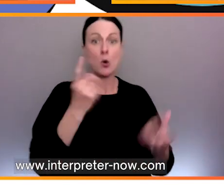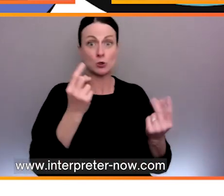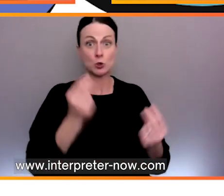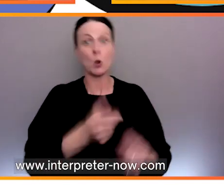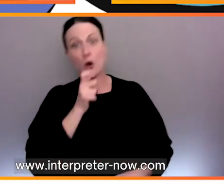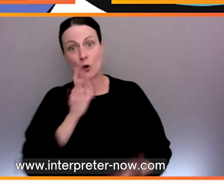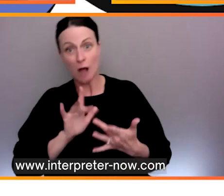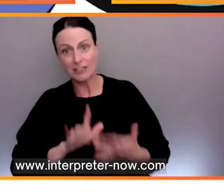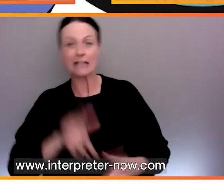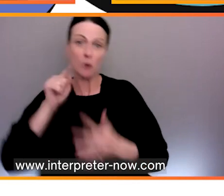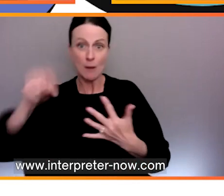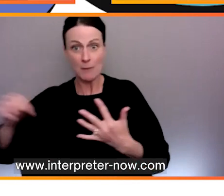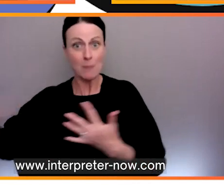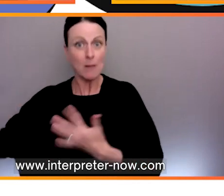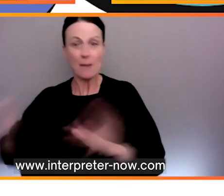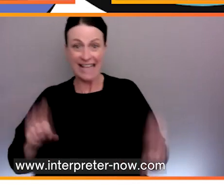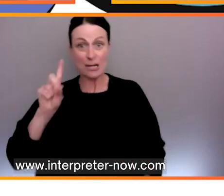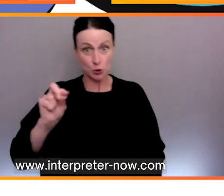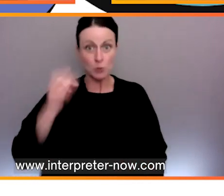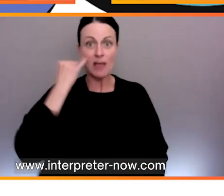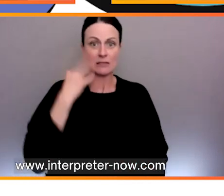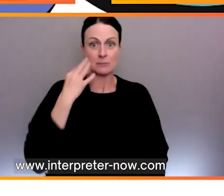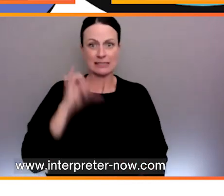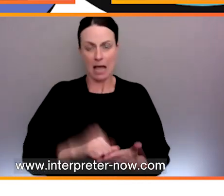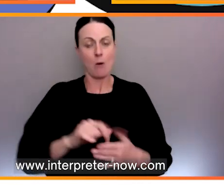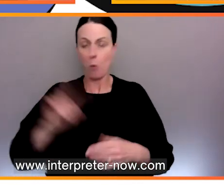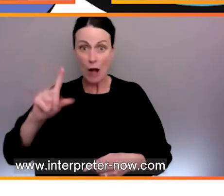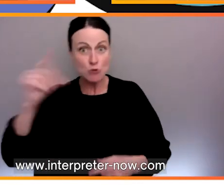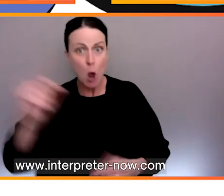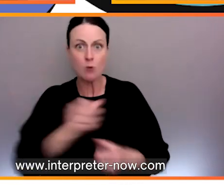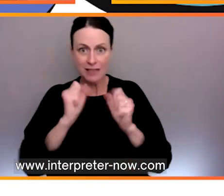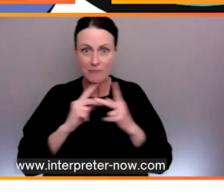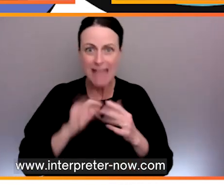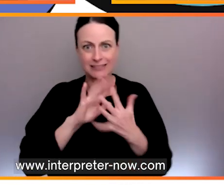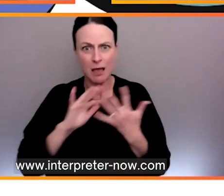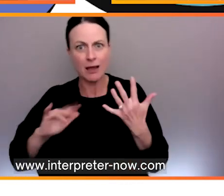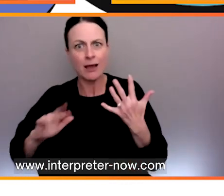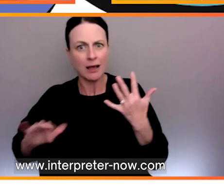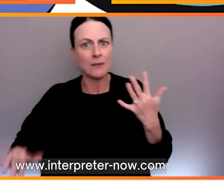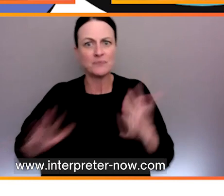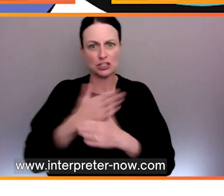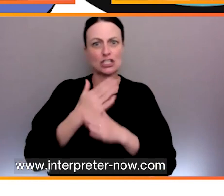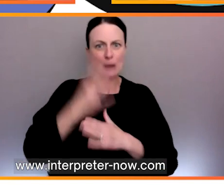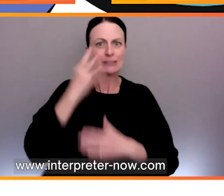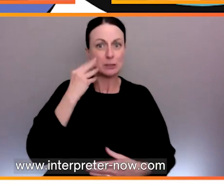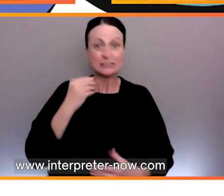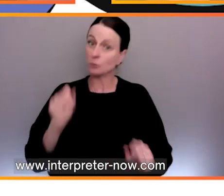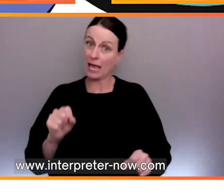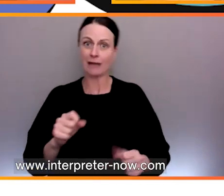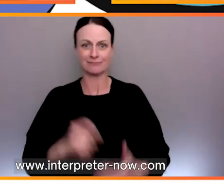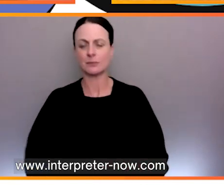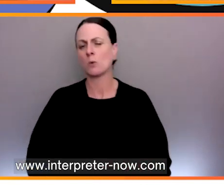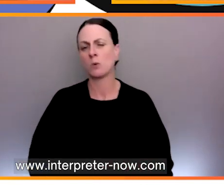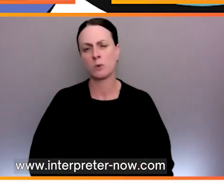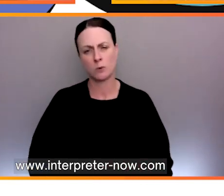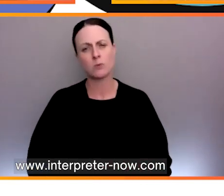experiences. Yeah, it's such a great point, because when you are experiencing it, and if maybe